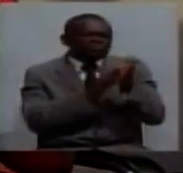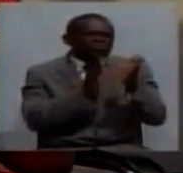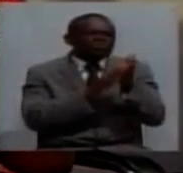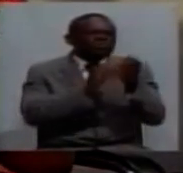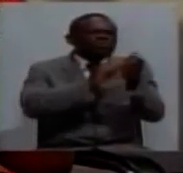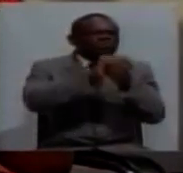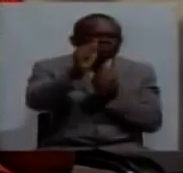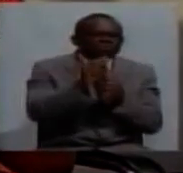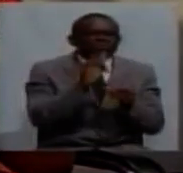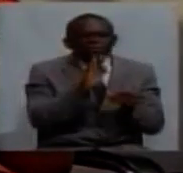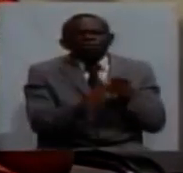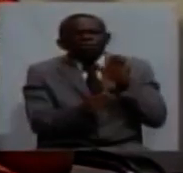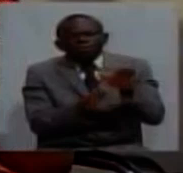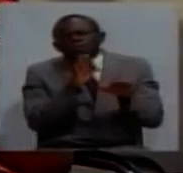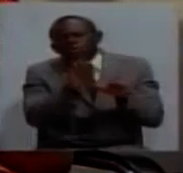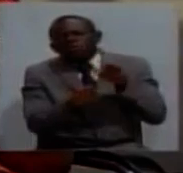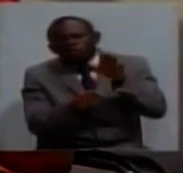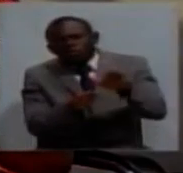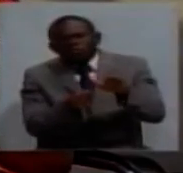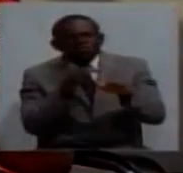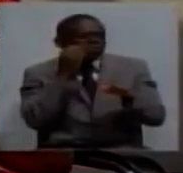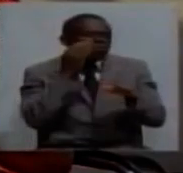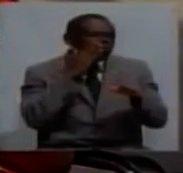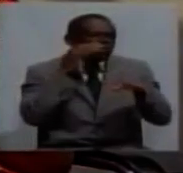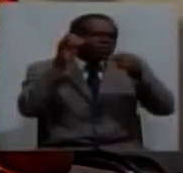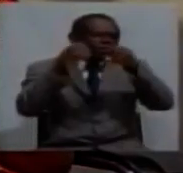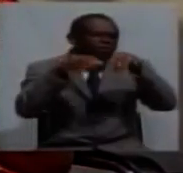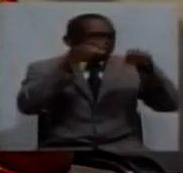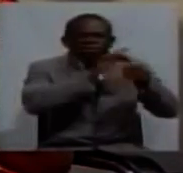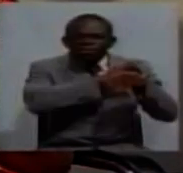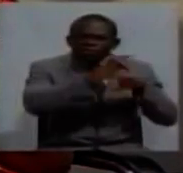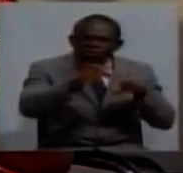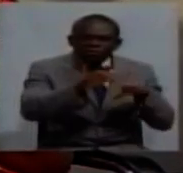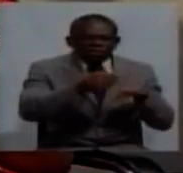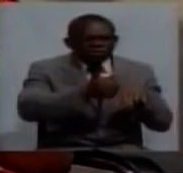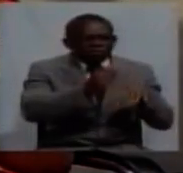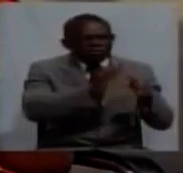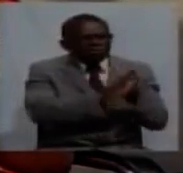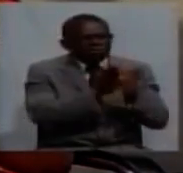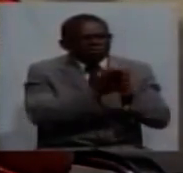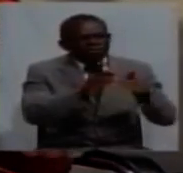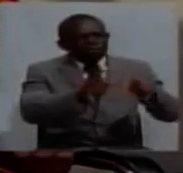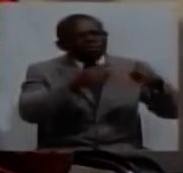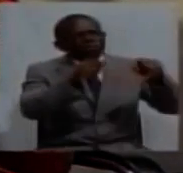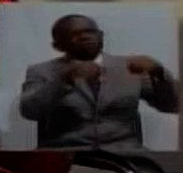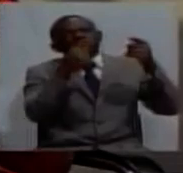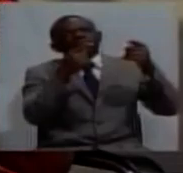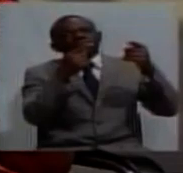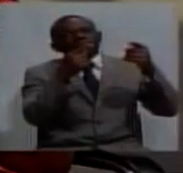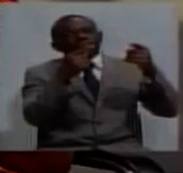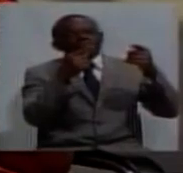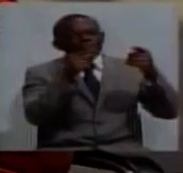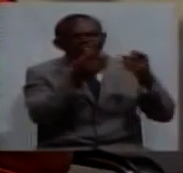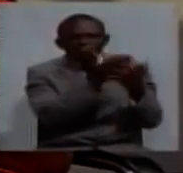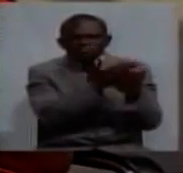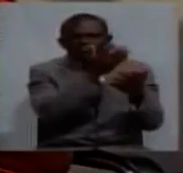and they want to give their children a better education. Mm-hmm. So sometimes we take away the motivation from young people by giving them everything they want. You